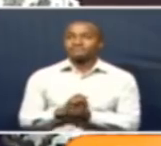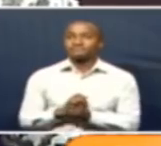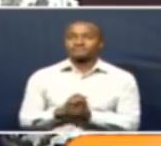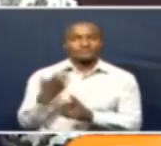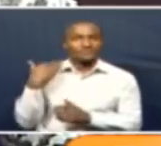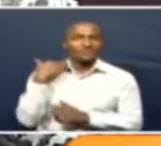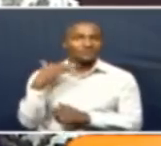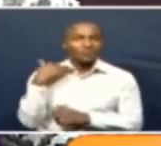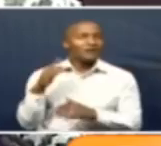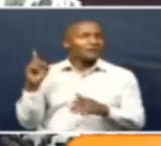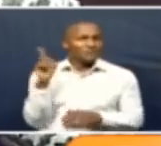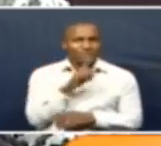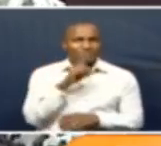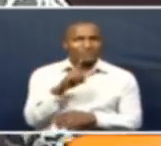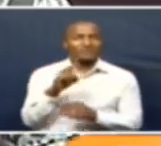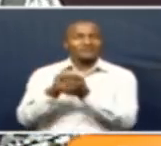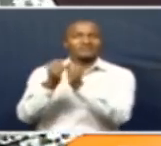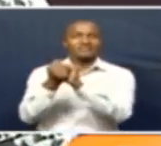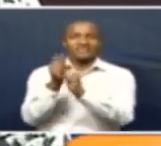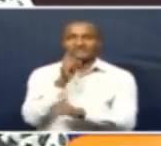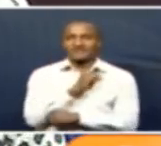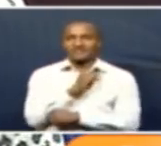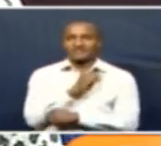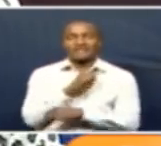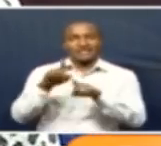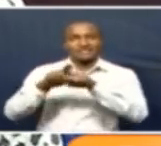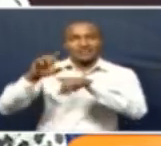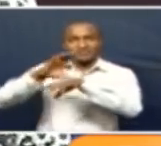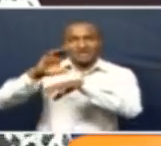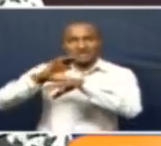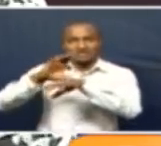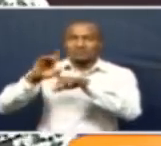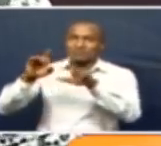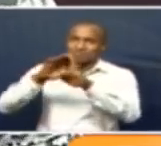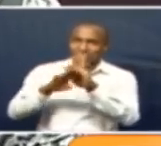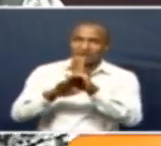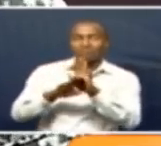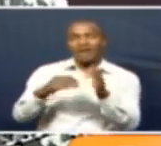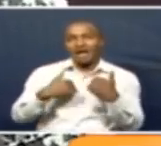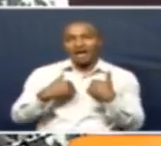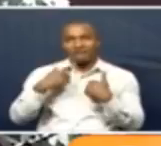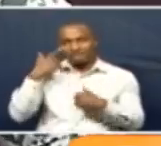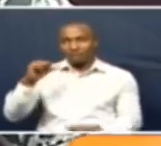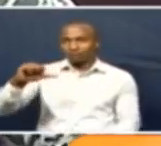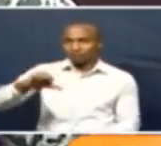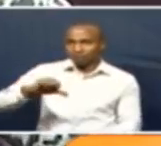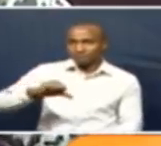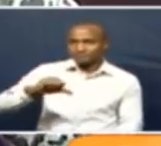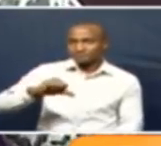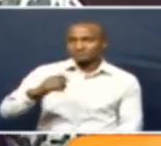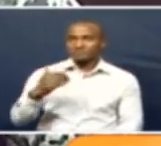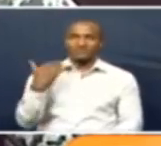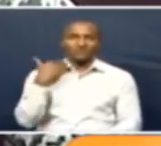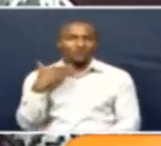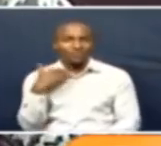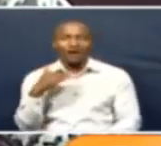now preaching the gospel of Christ and also running an outreach program for sex workers, former convicts, and